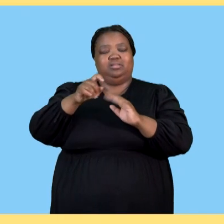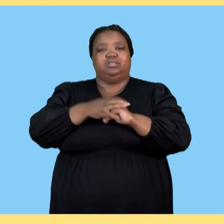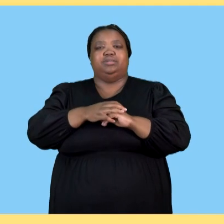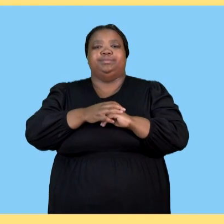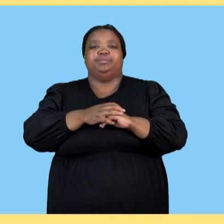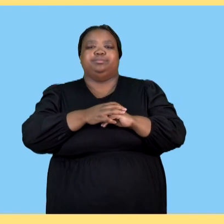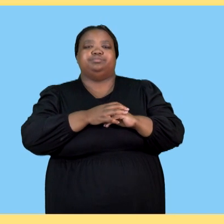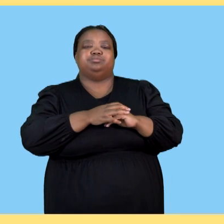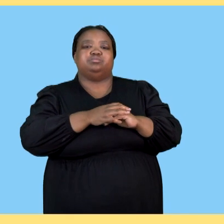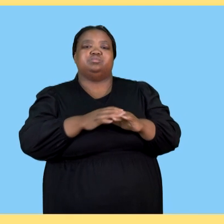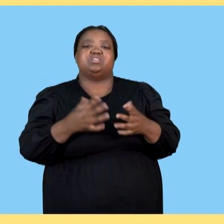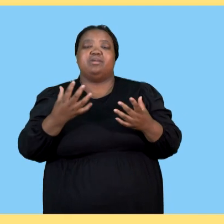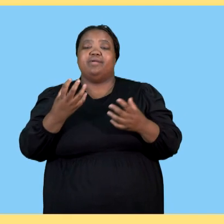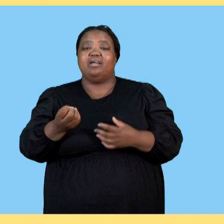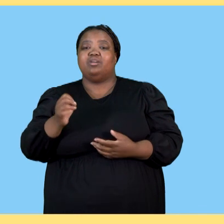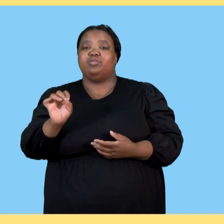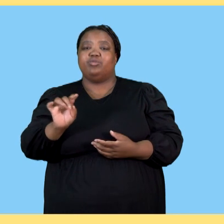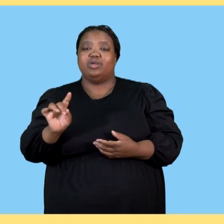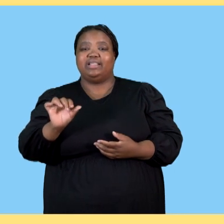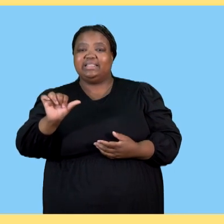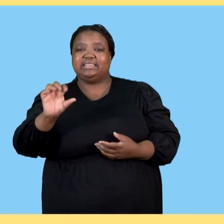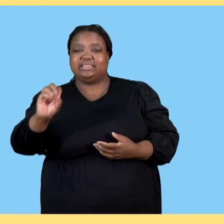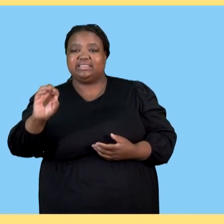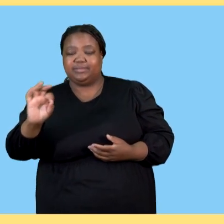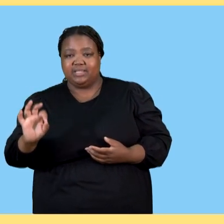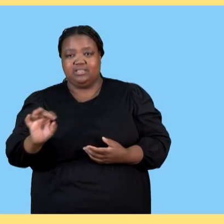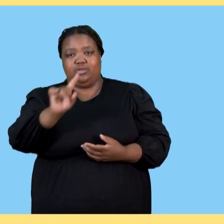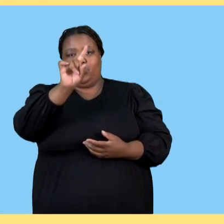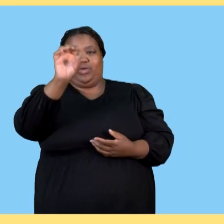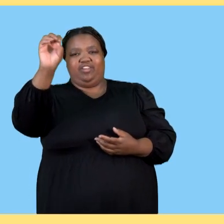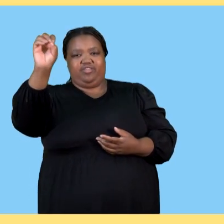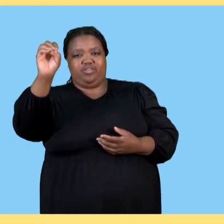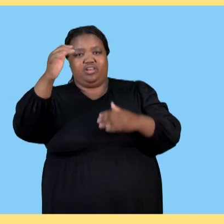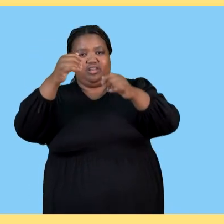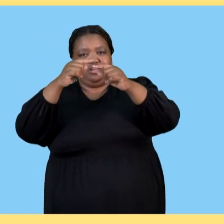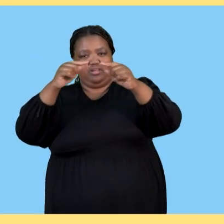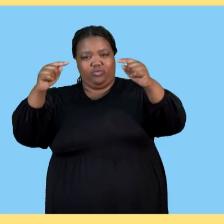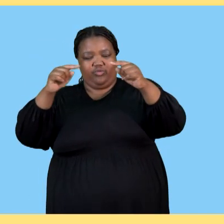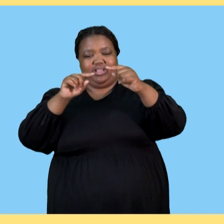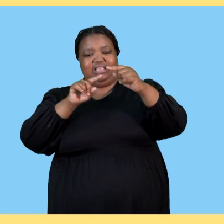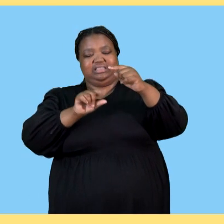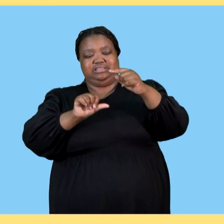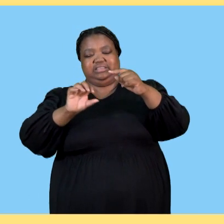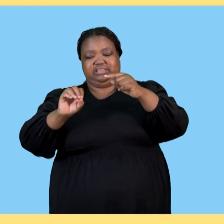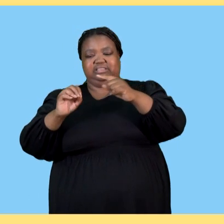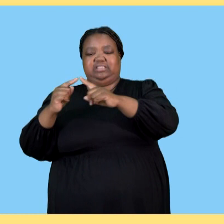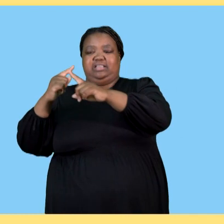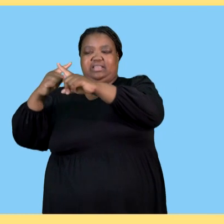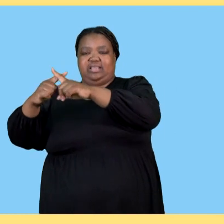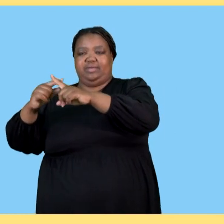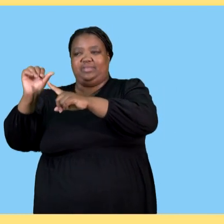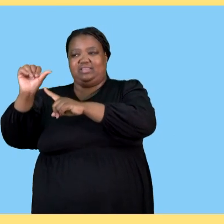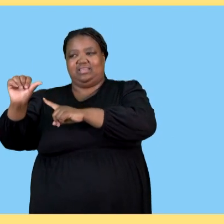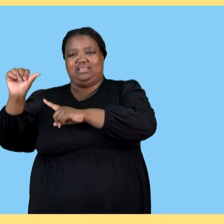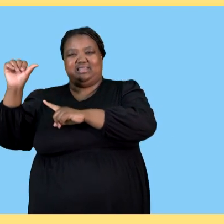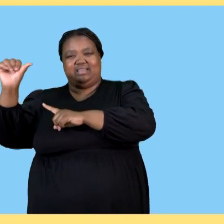you have. What you have is 60. So it's 100 over 60 multiplied